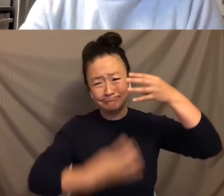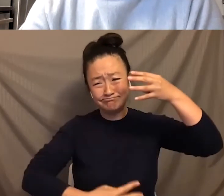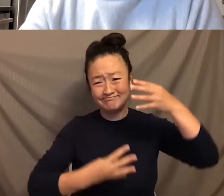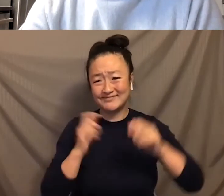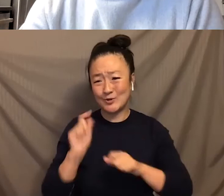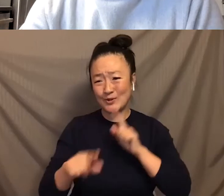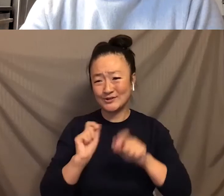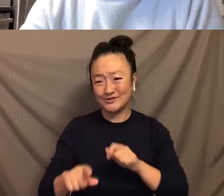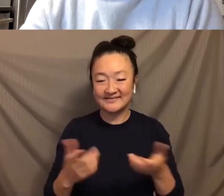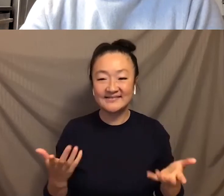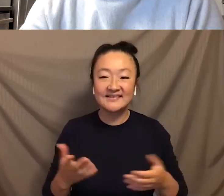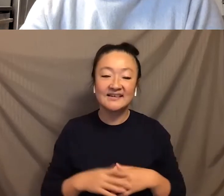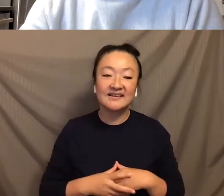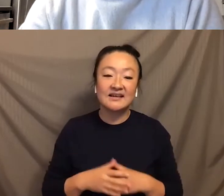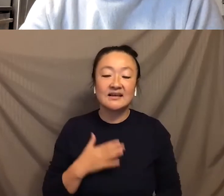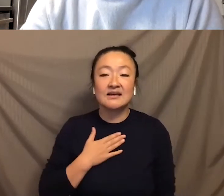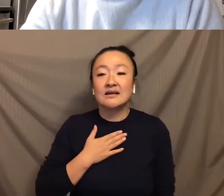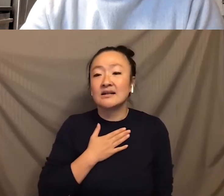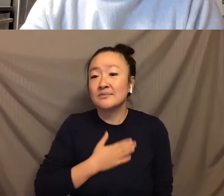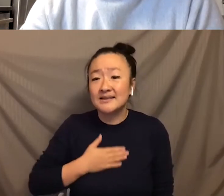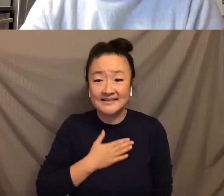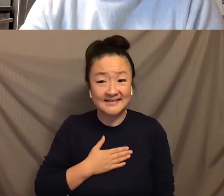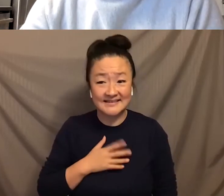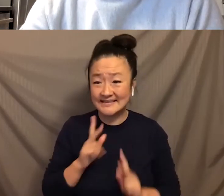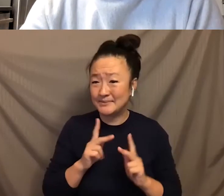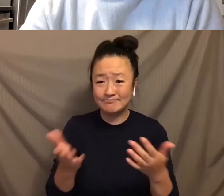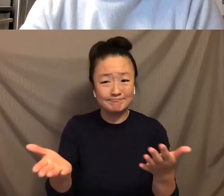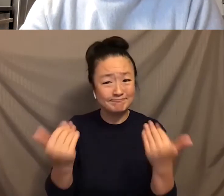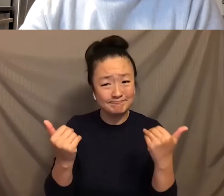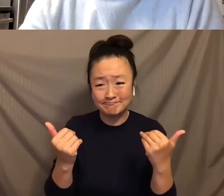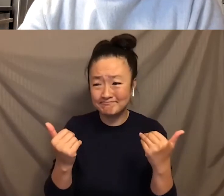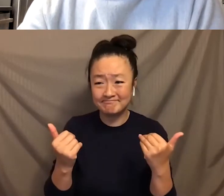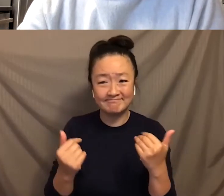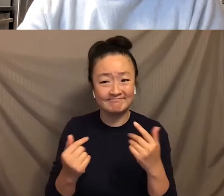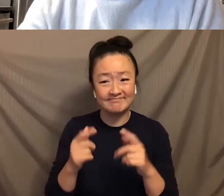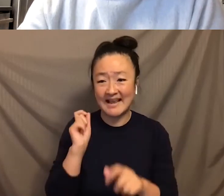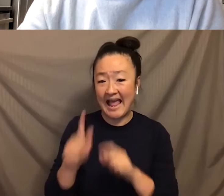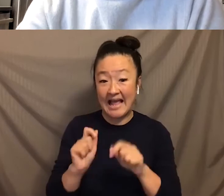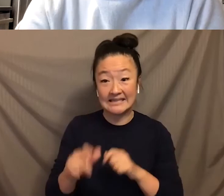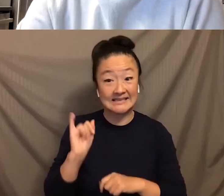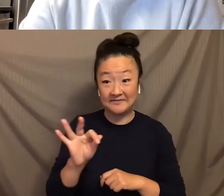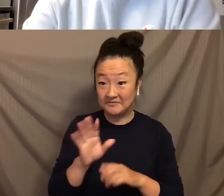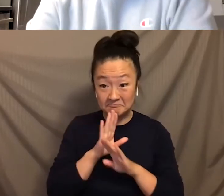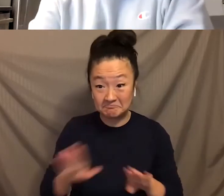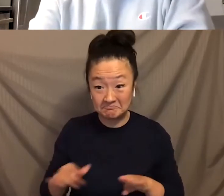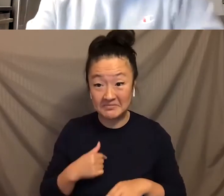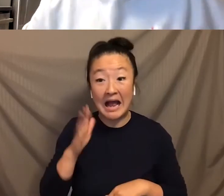crazy. Please, folks, ask, because otherwise I'll just continue.